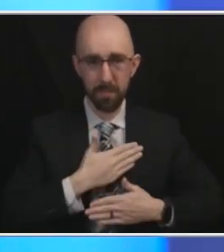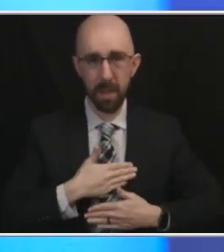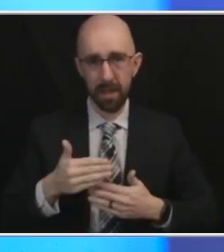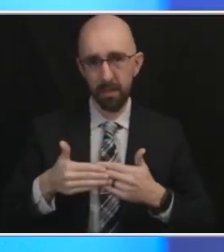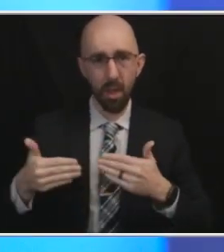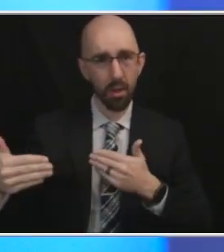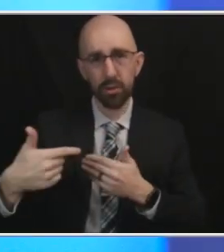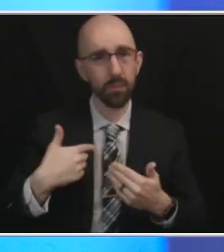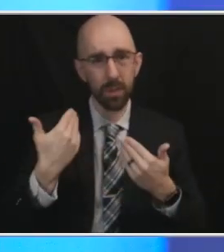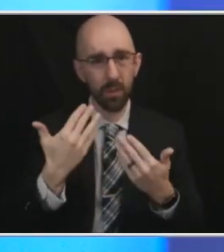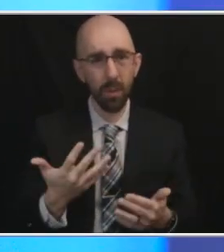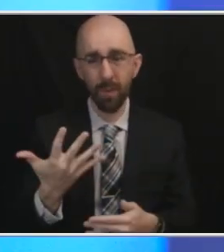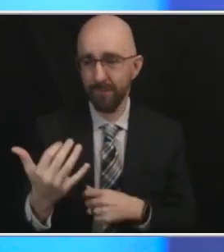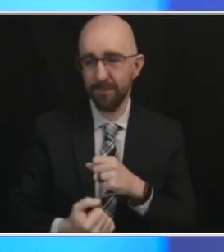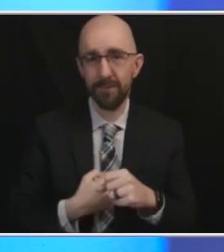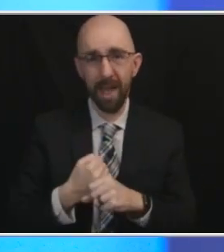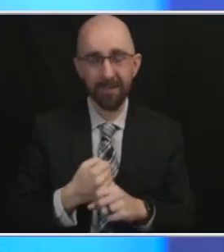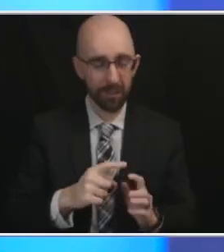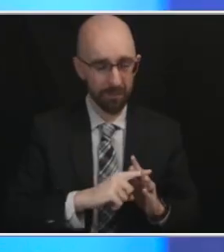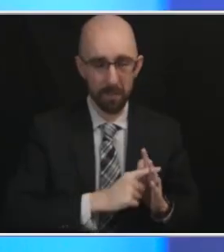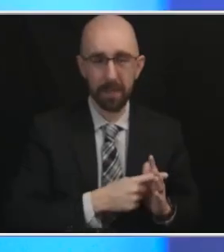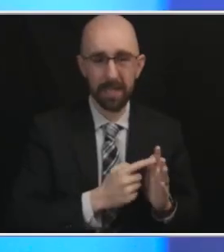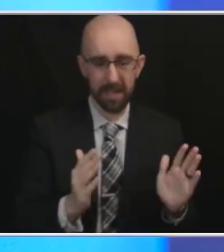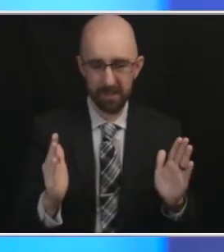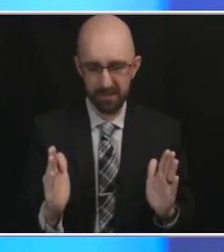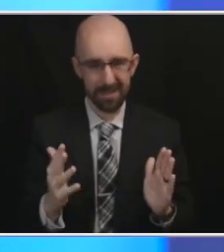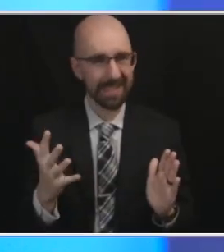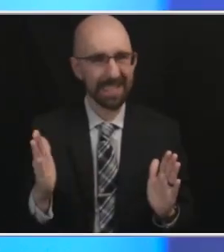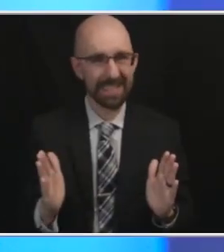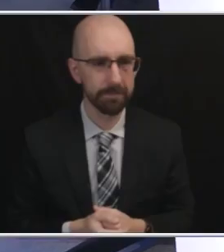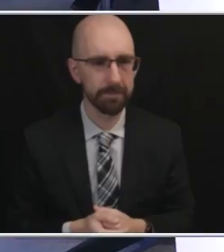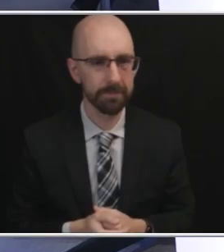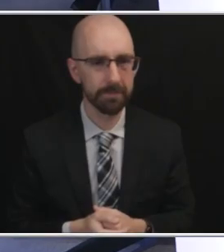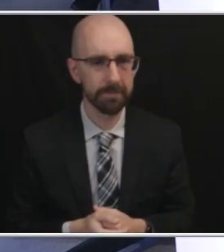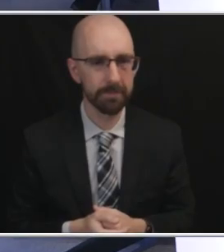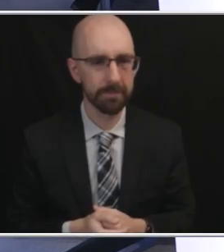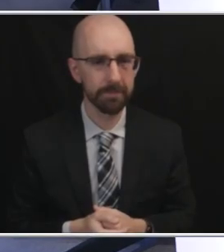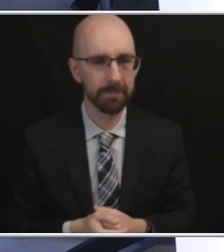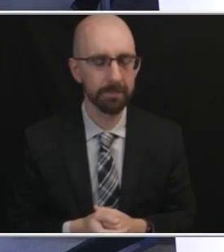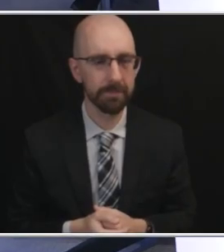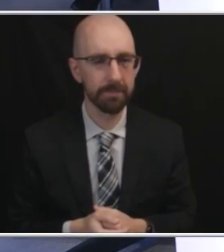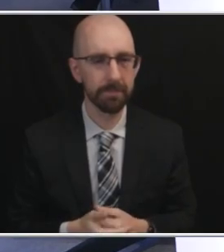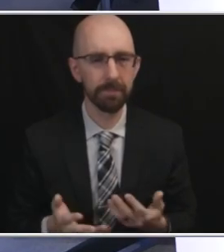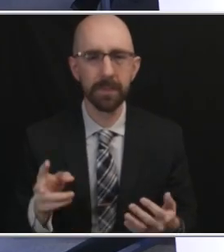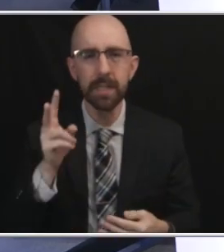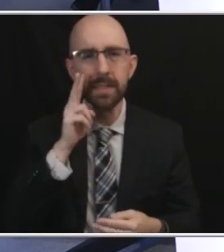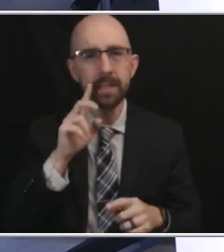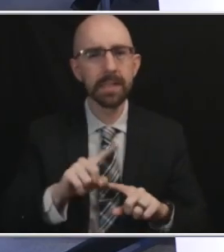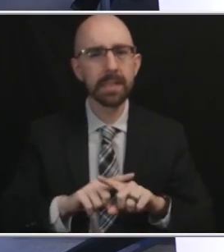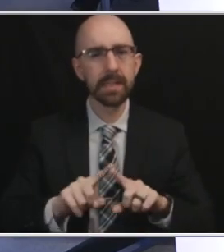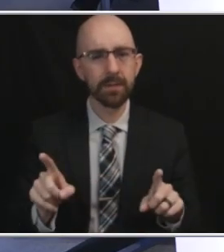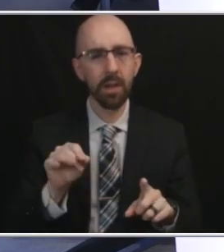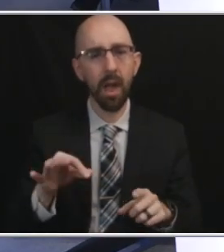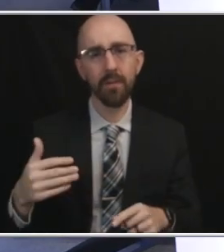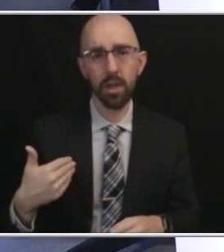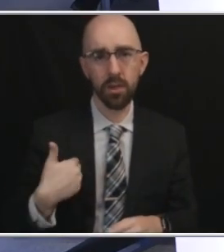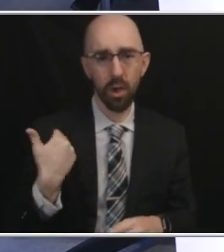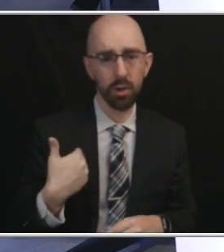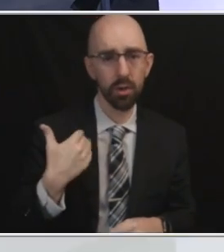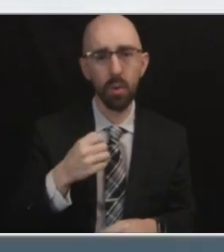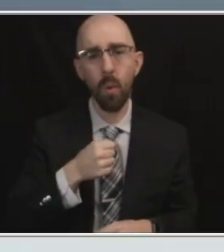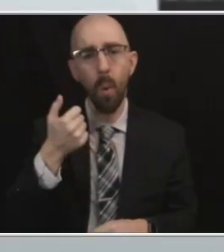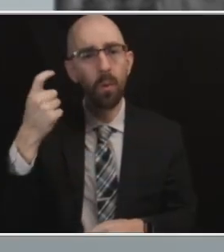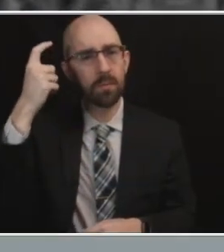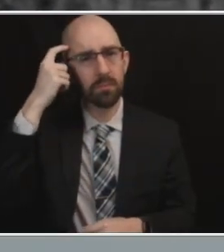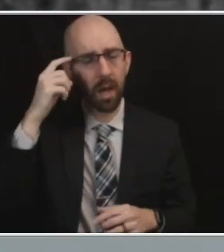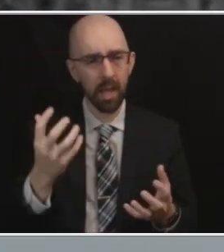years from the beginning, really, of the pandemic, and we've got many more years to study. Let's see the differences of a younger and an older brain. On the left